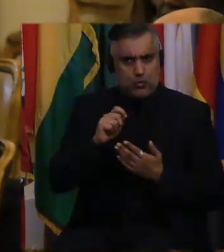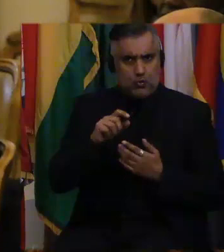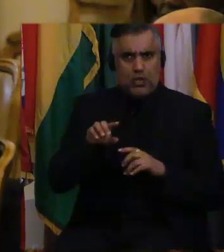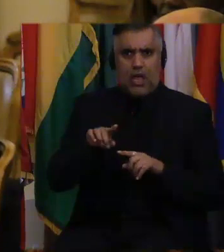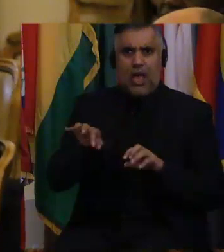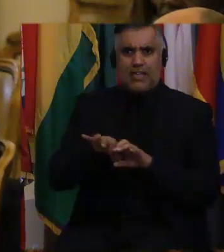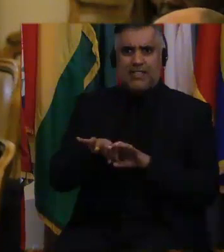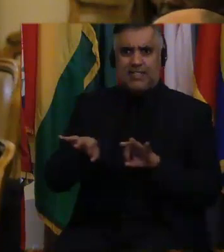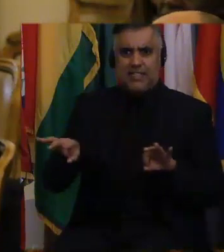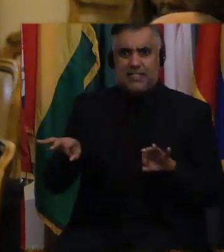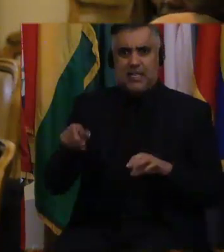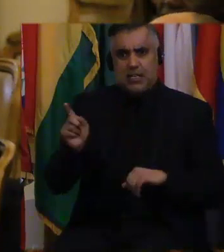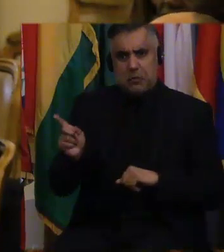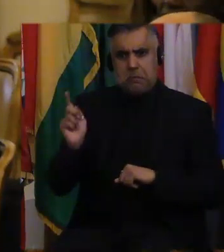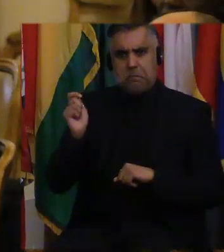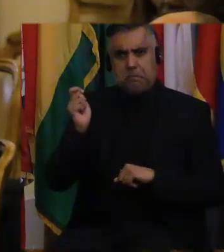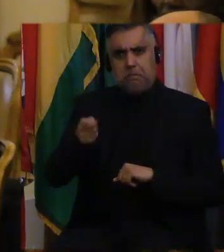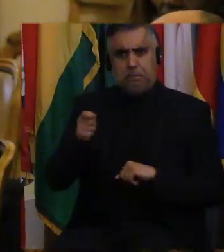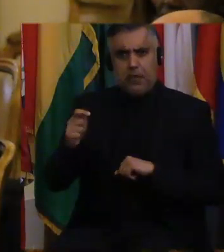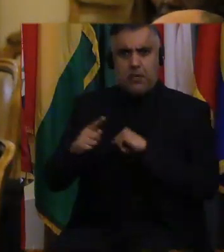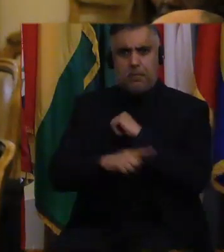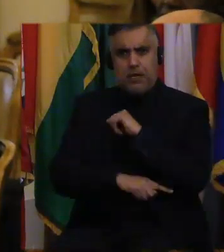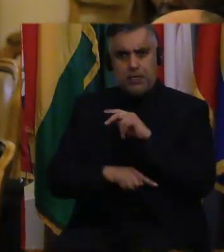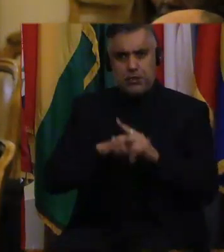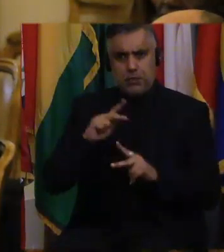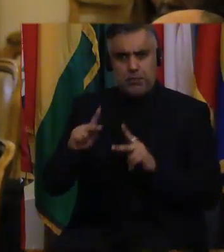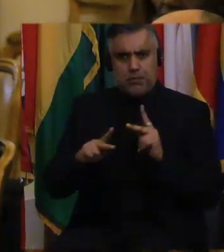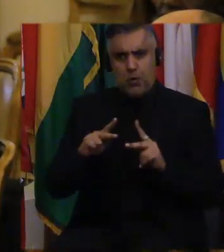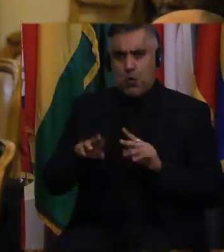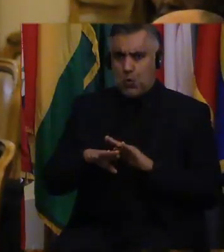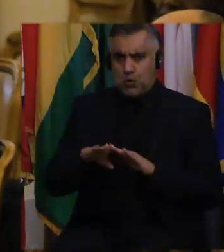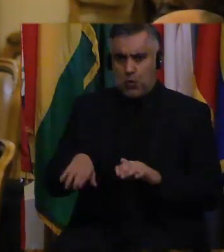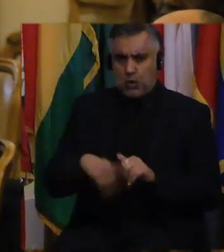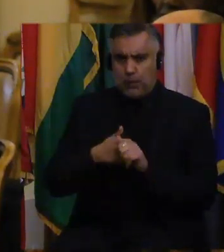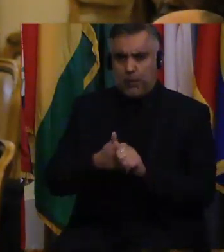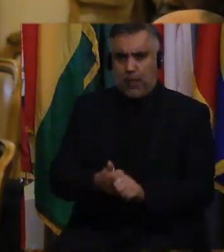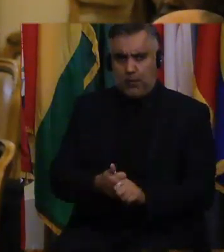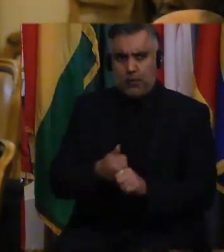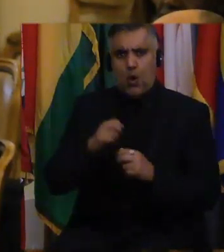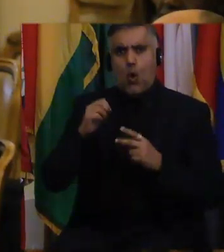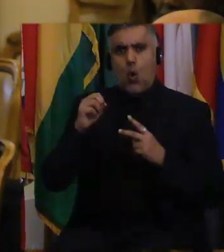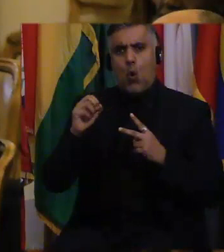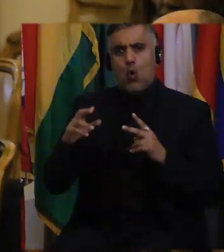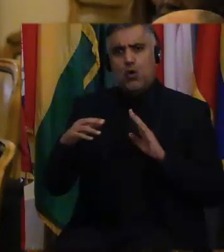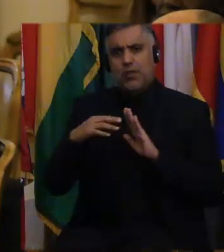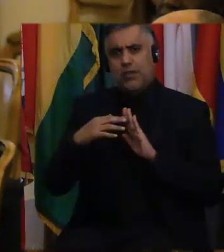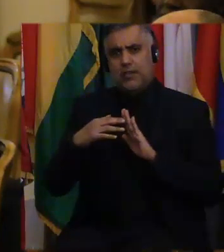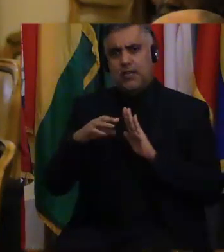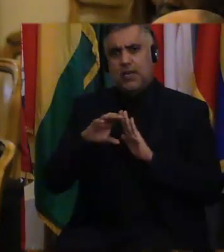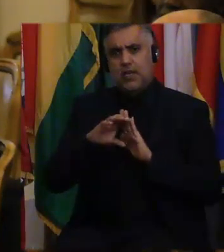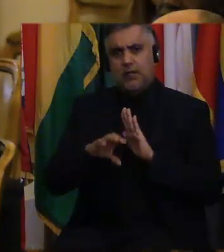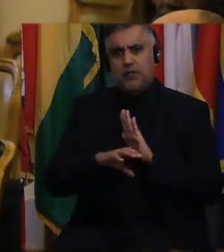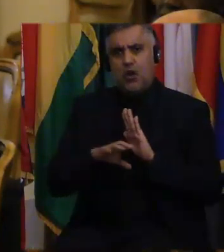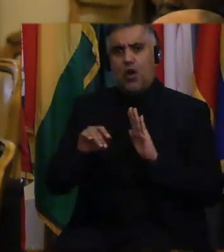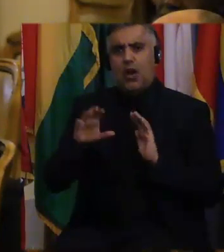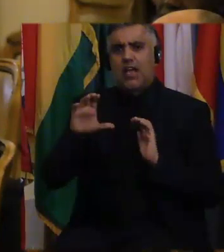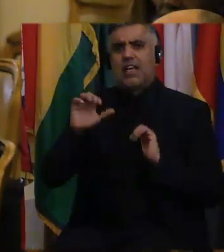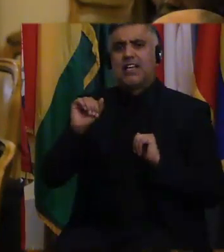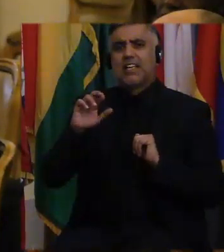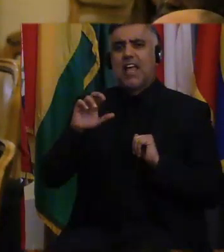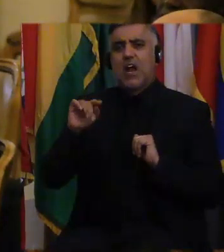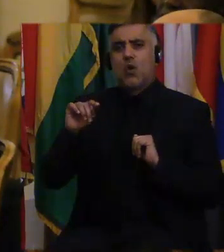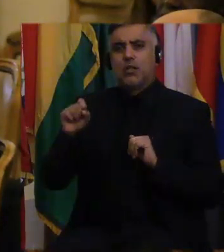where we're going to punish people who don't comply with them, or do we consider them as carrots where we're